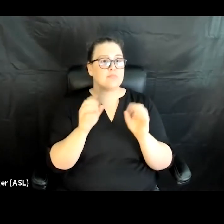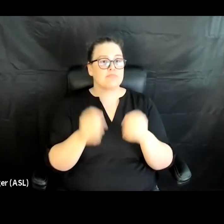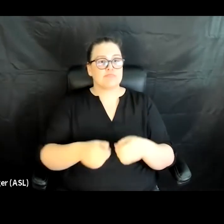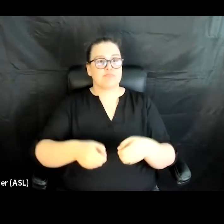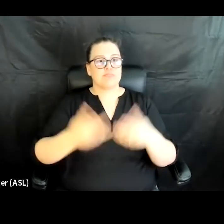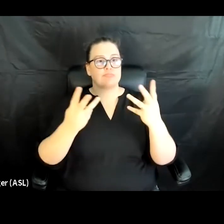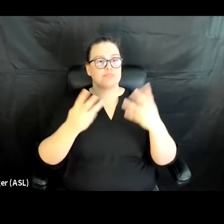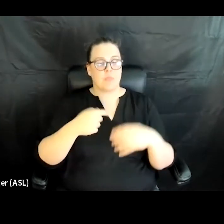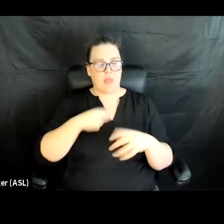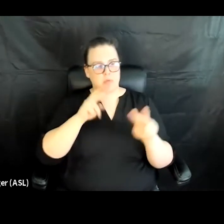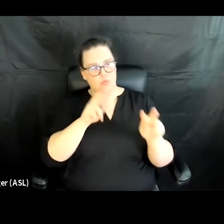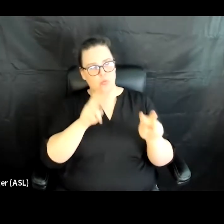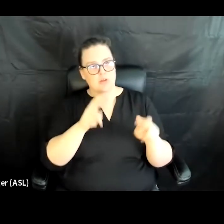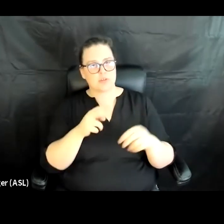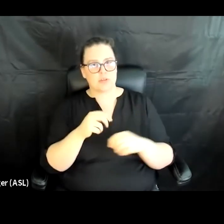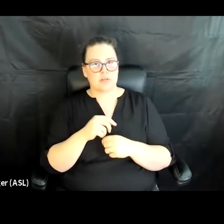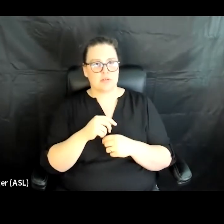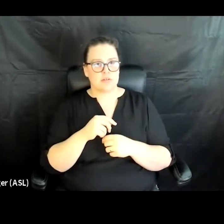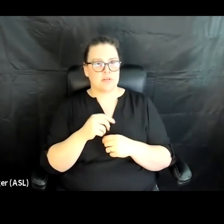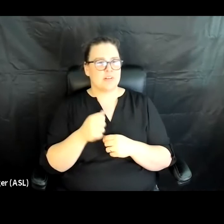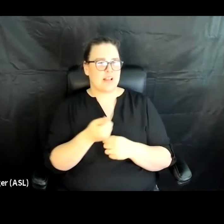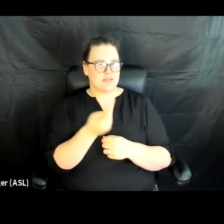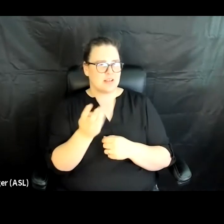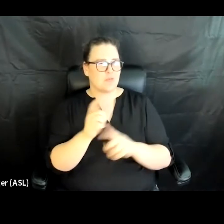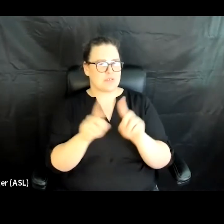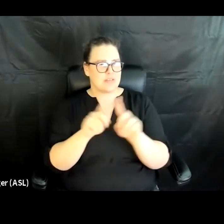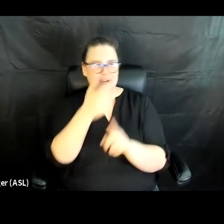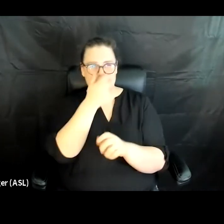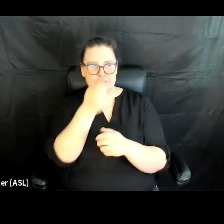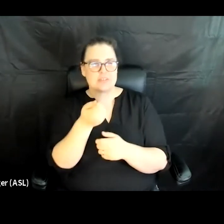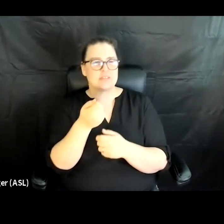been monitoring it. There's a number of interesting issues there.